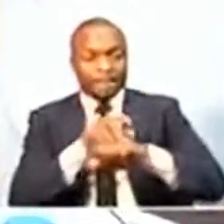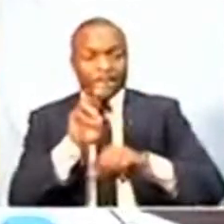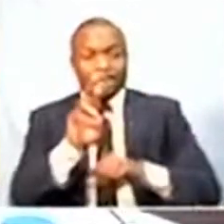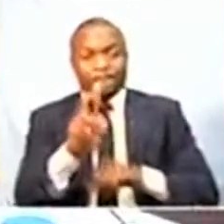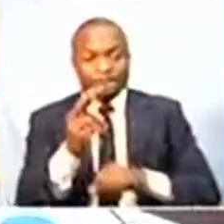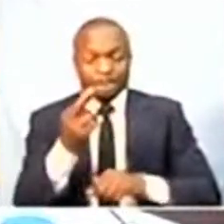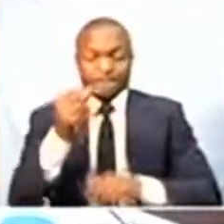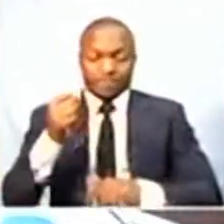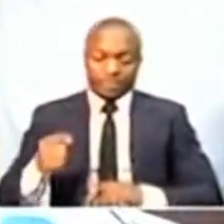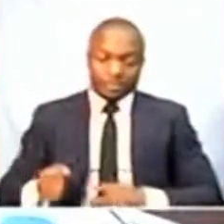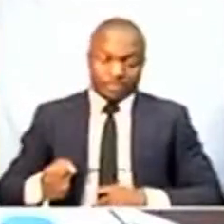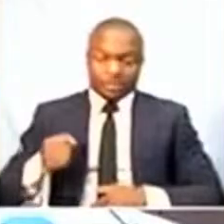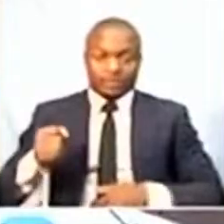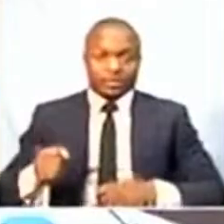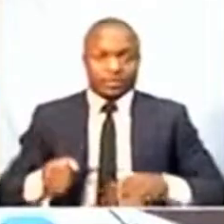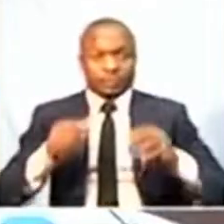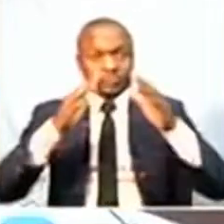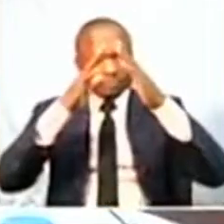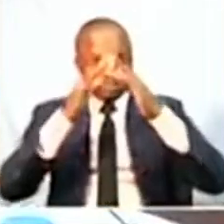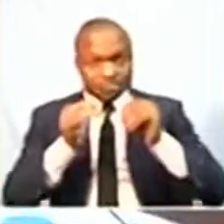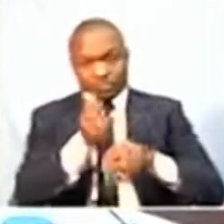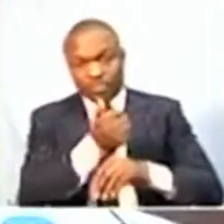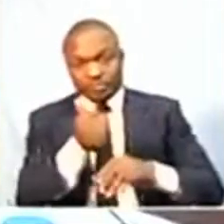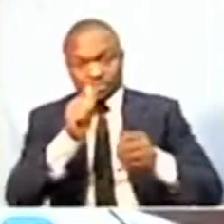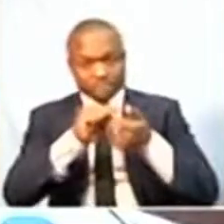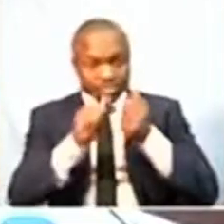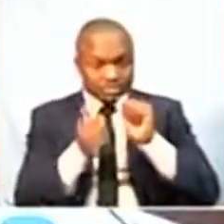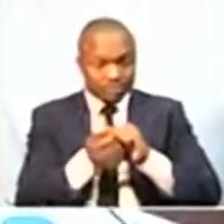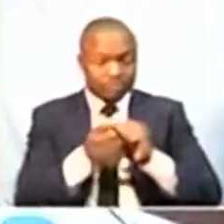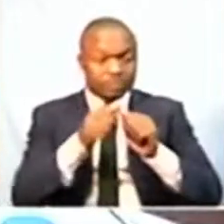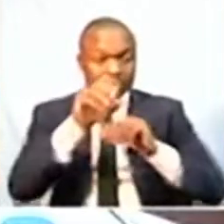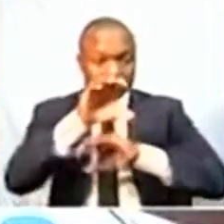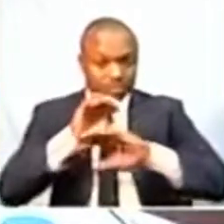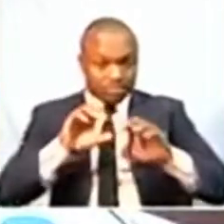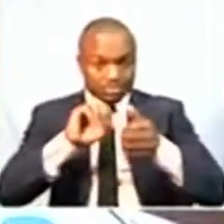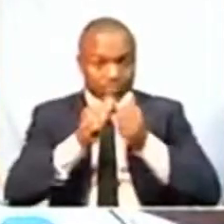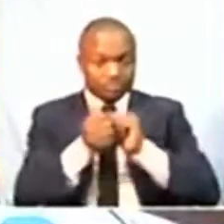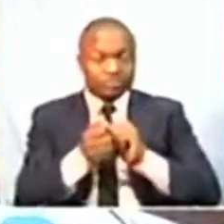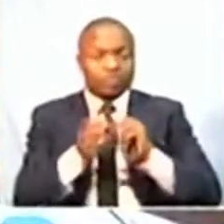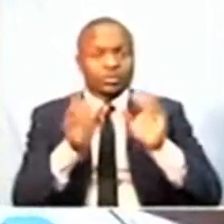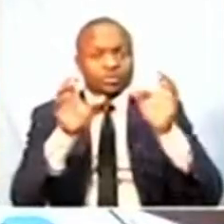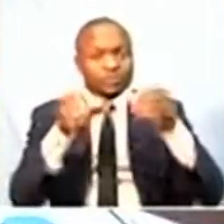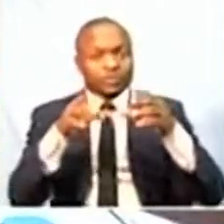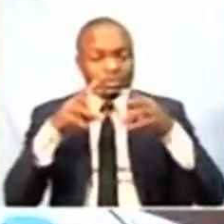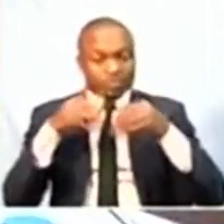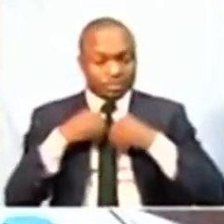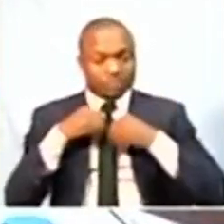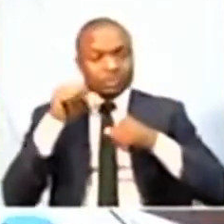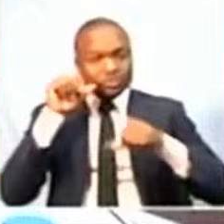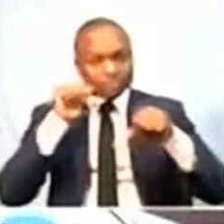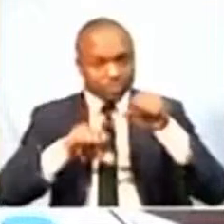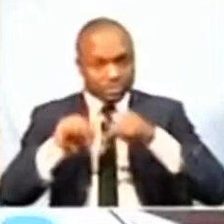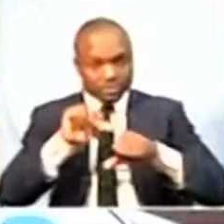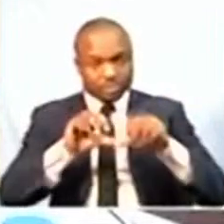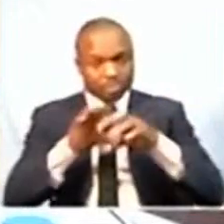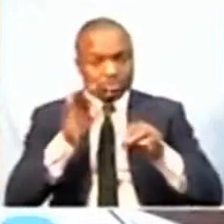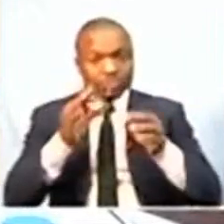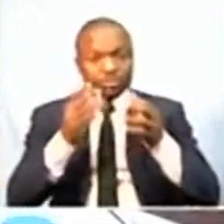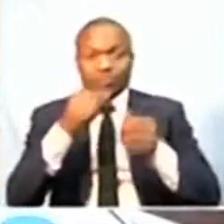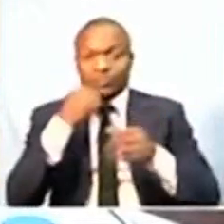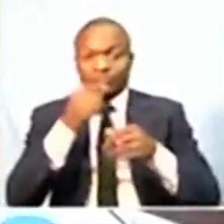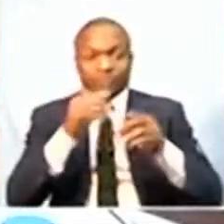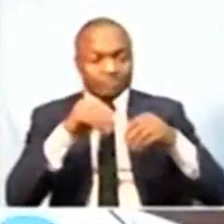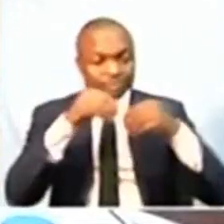for Chief's Palace, Chair, is another query. Cause of the query, Council wishes to acknowledge the auditor's findings and state that the